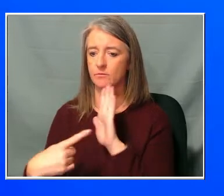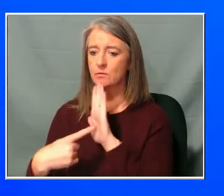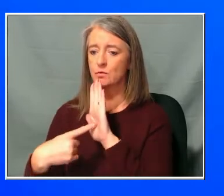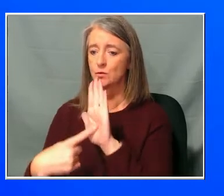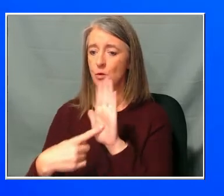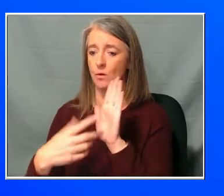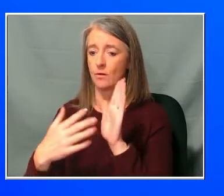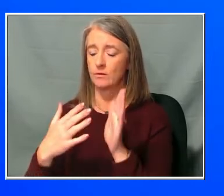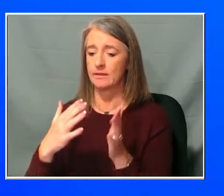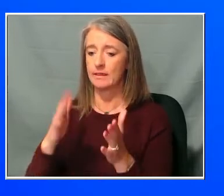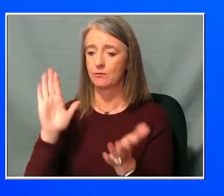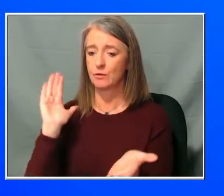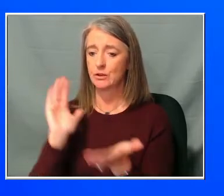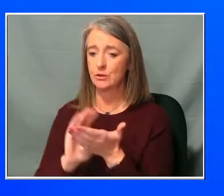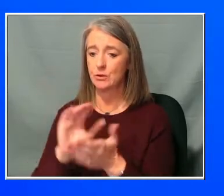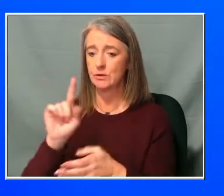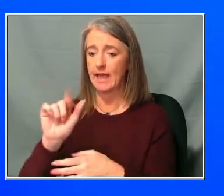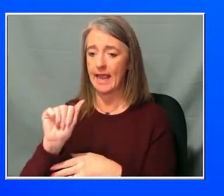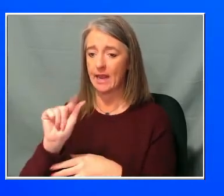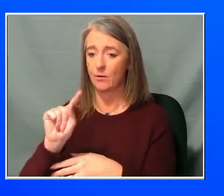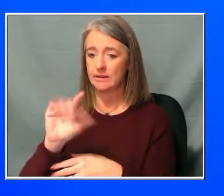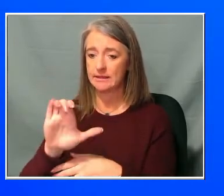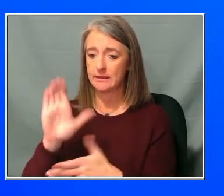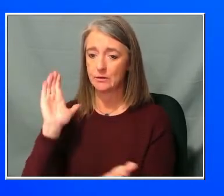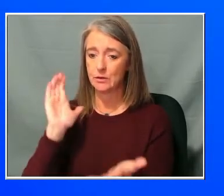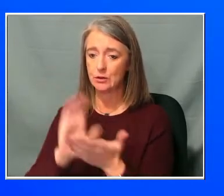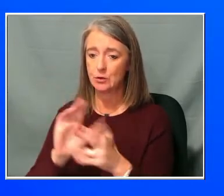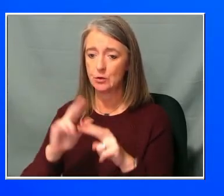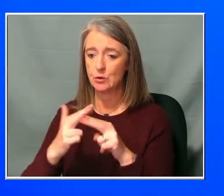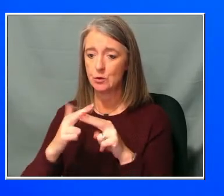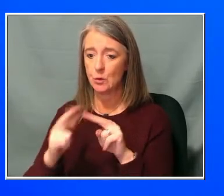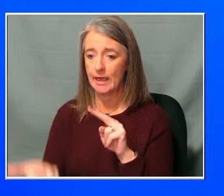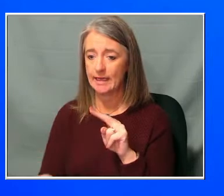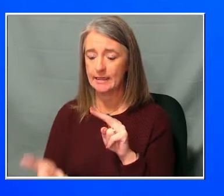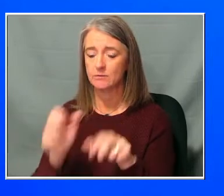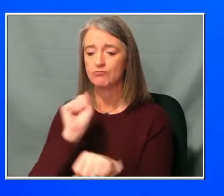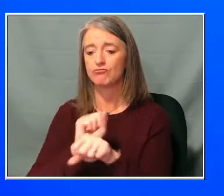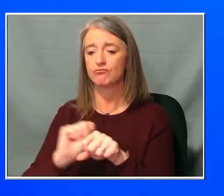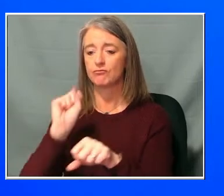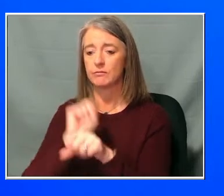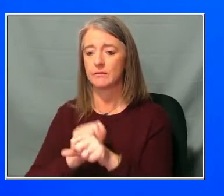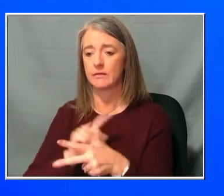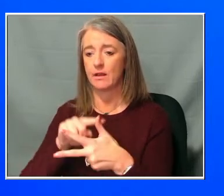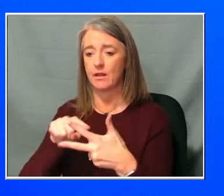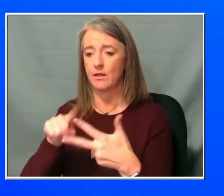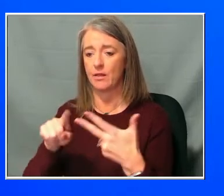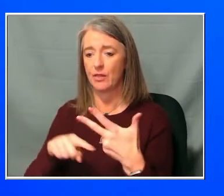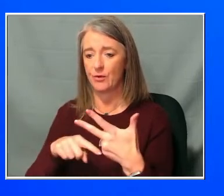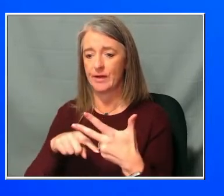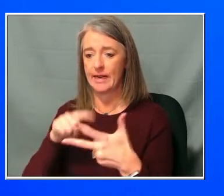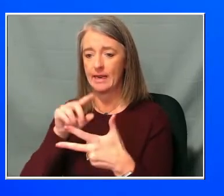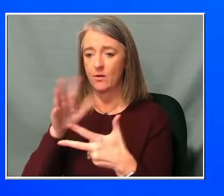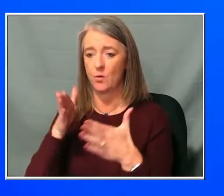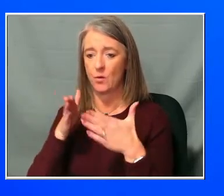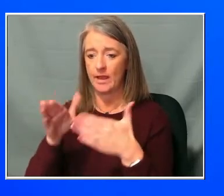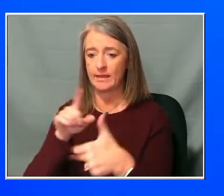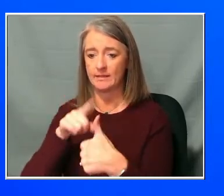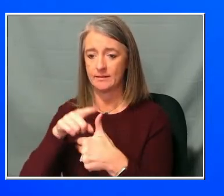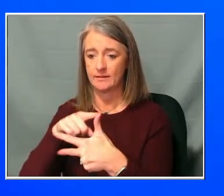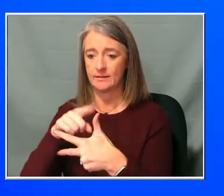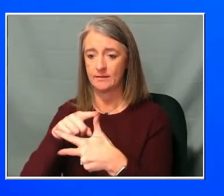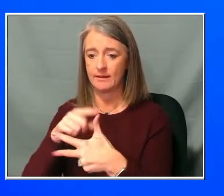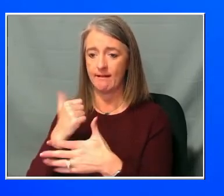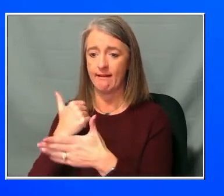reduce A1C. They have been shown to reduce weight. They work in 3 specific mechanisms. The first is that they help